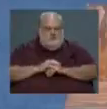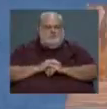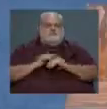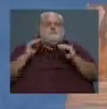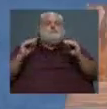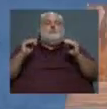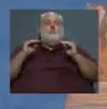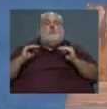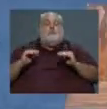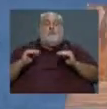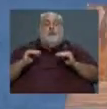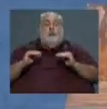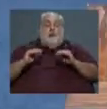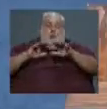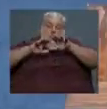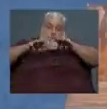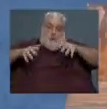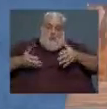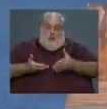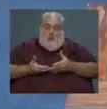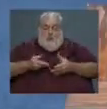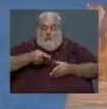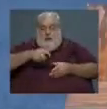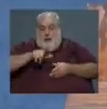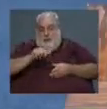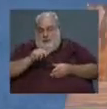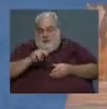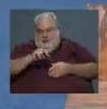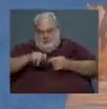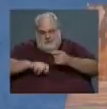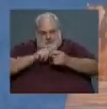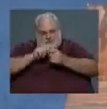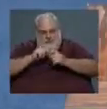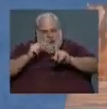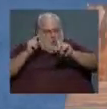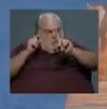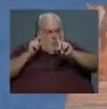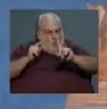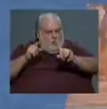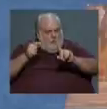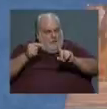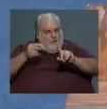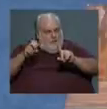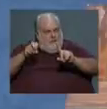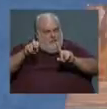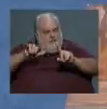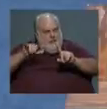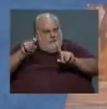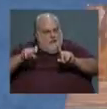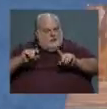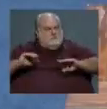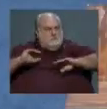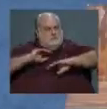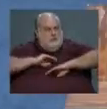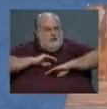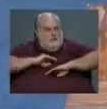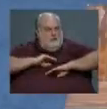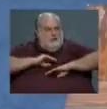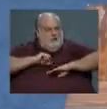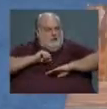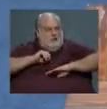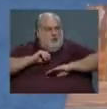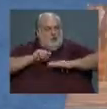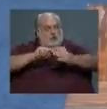also that with a youth master plan, there are several goals and indicators that they had to meet and match. And so they had to